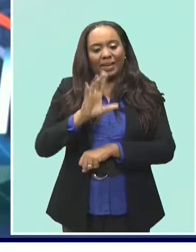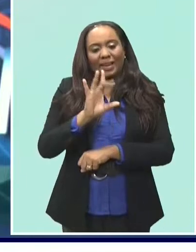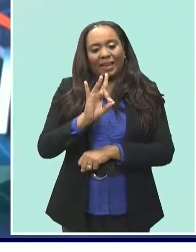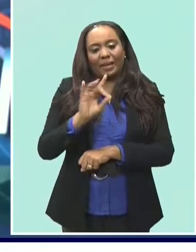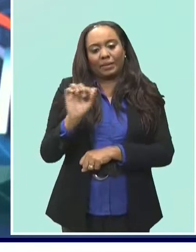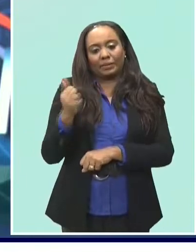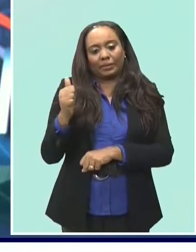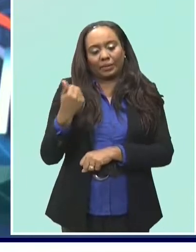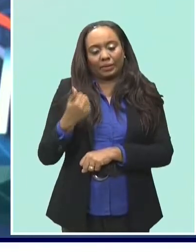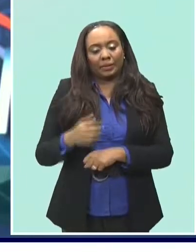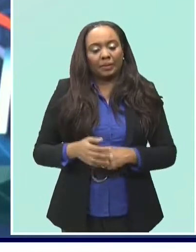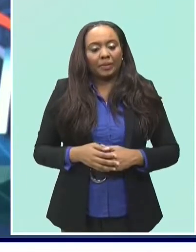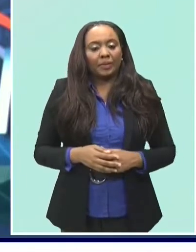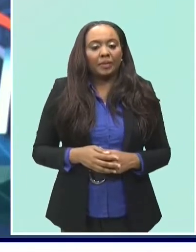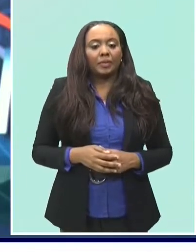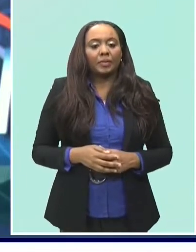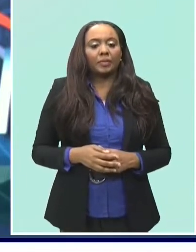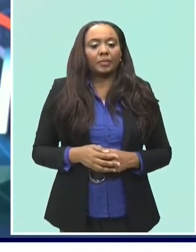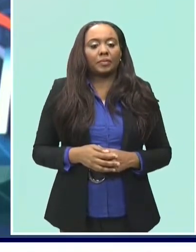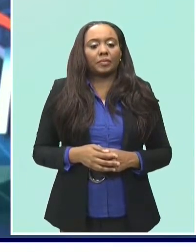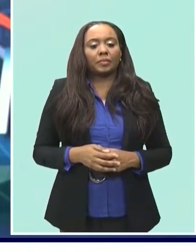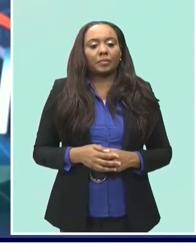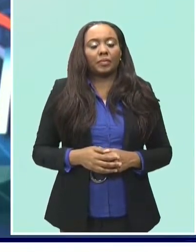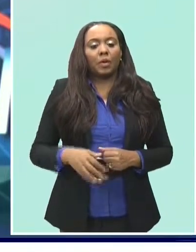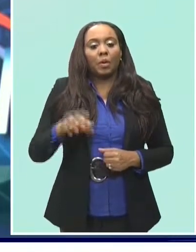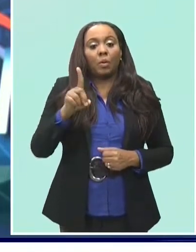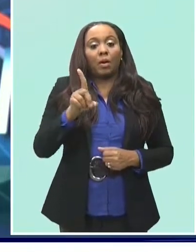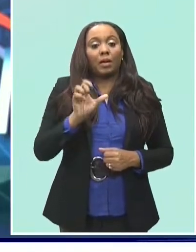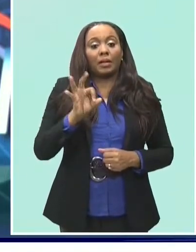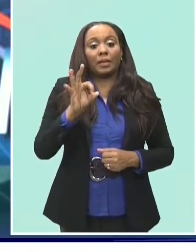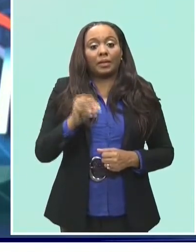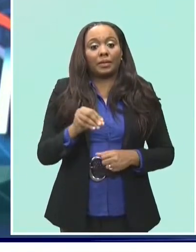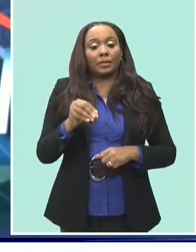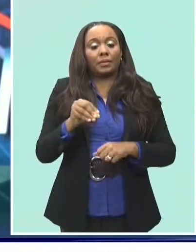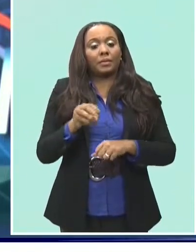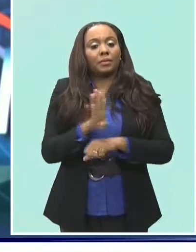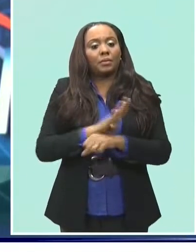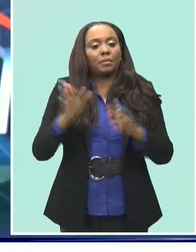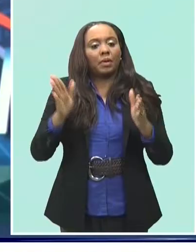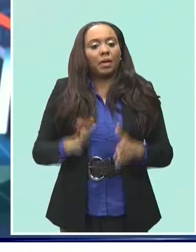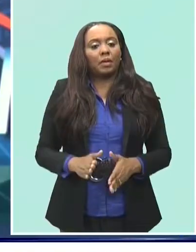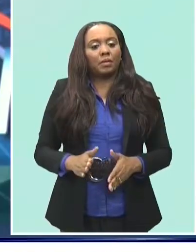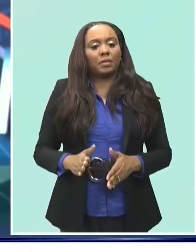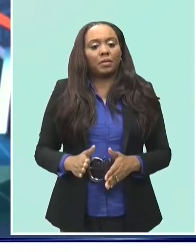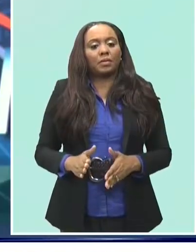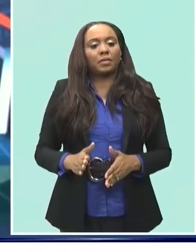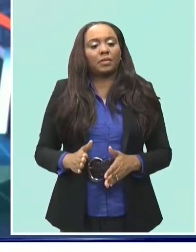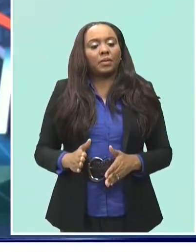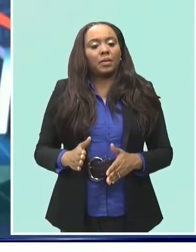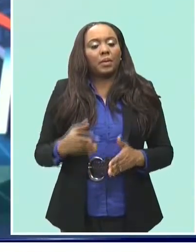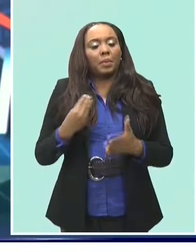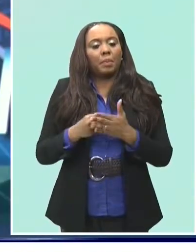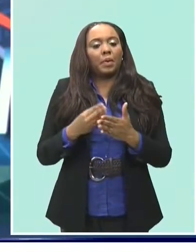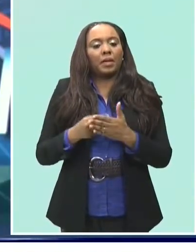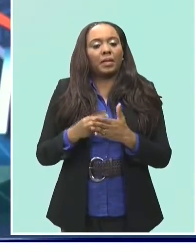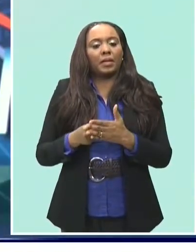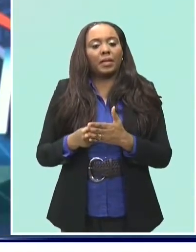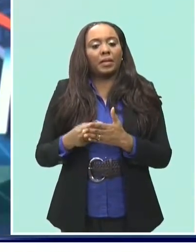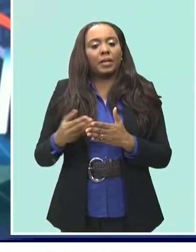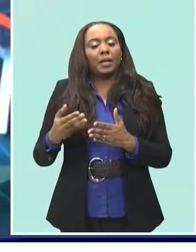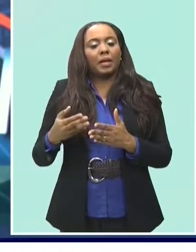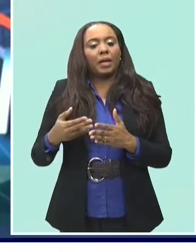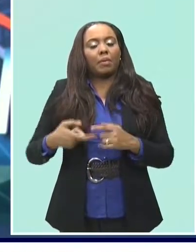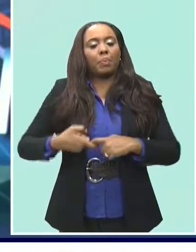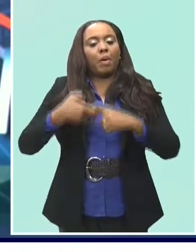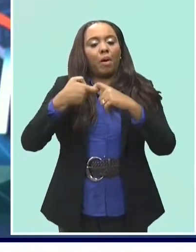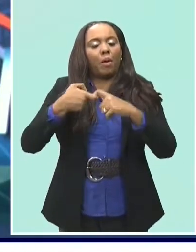8:10 tonight. The 190 Barbadians who stopped receiving invalidity pensions, some dating back 15 months, will be getting